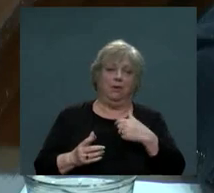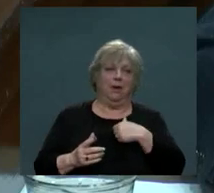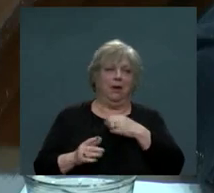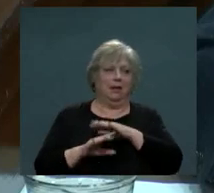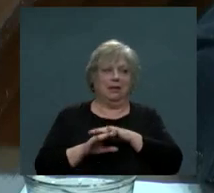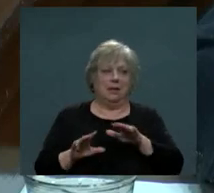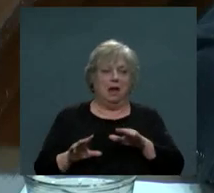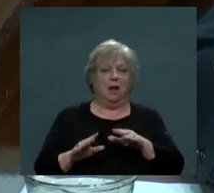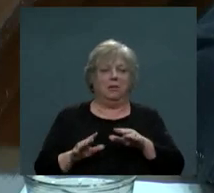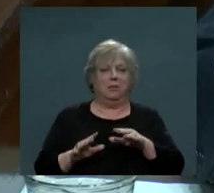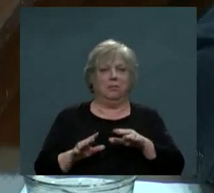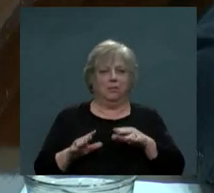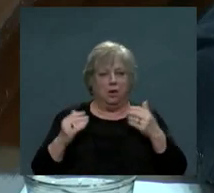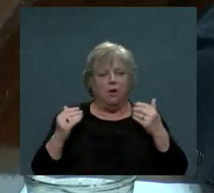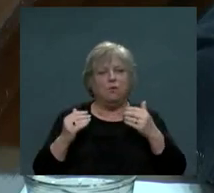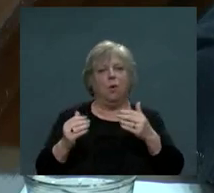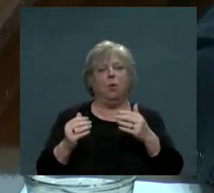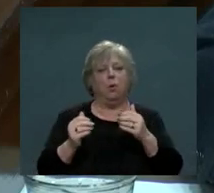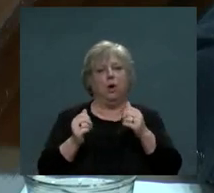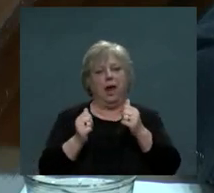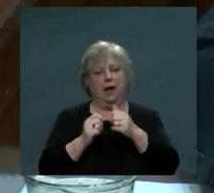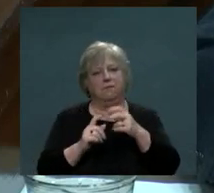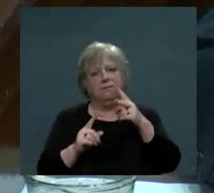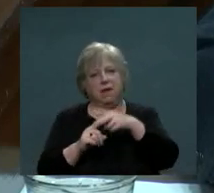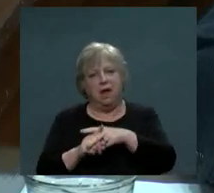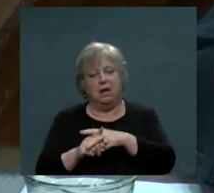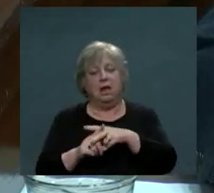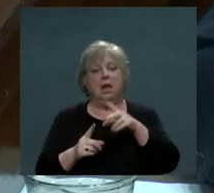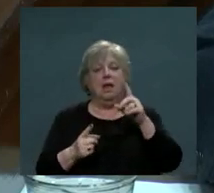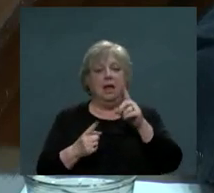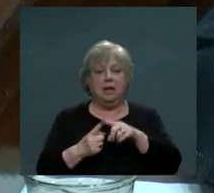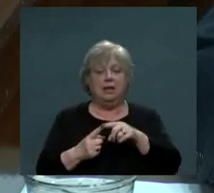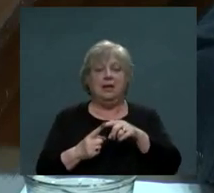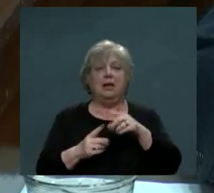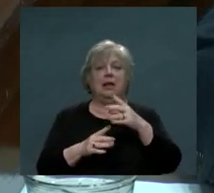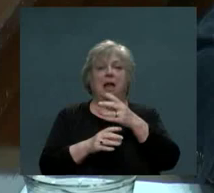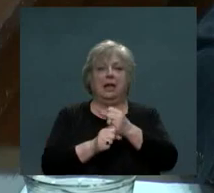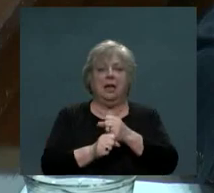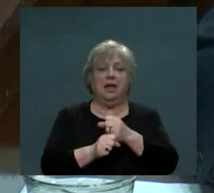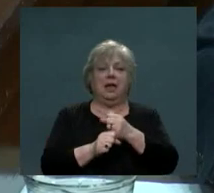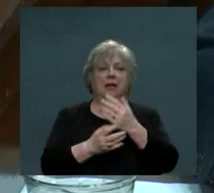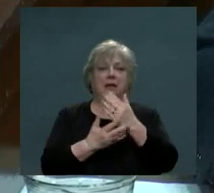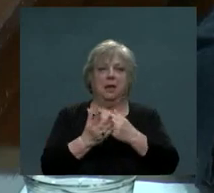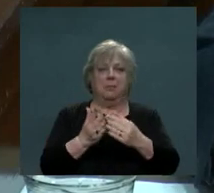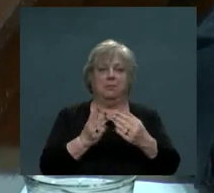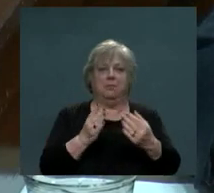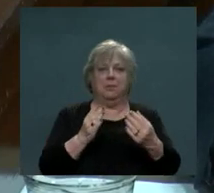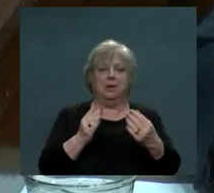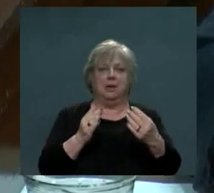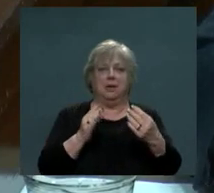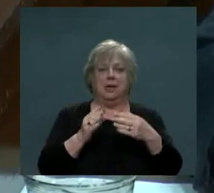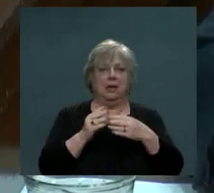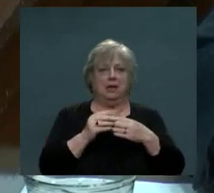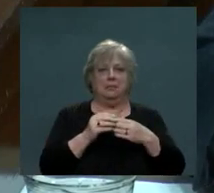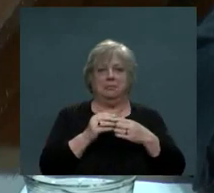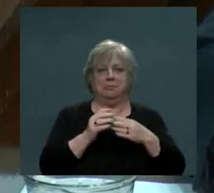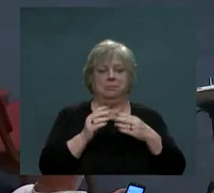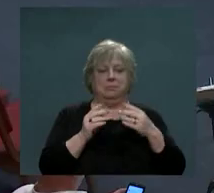not proceed forward. And unless and until I get any direction, I can't.